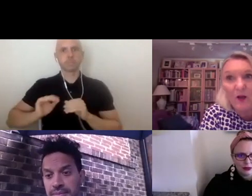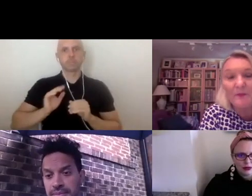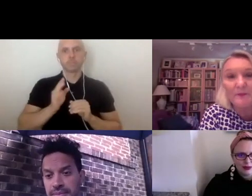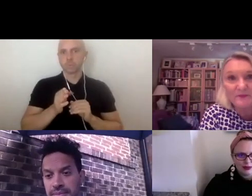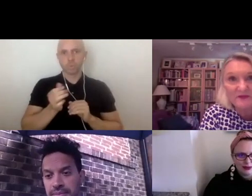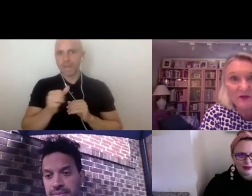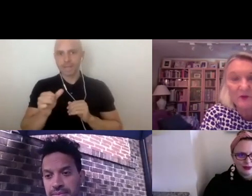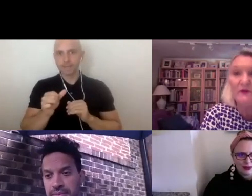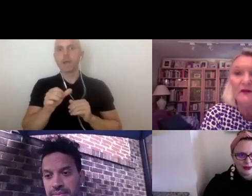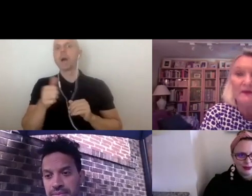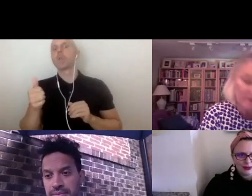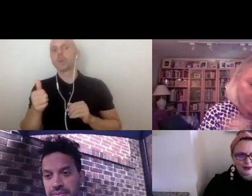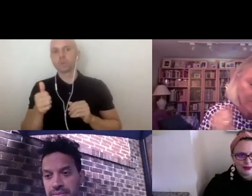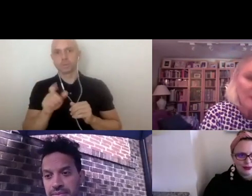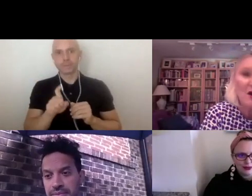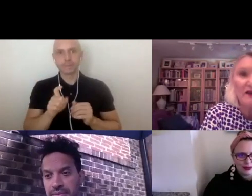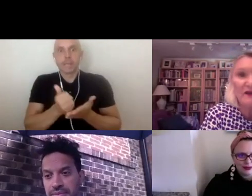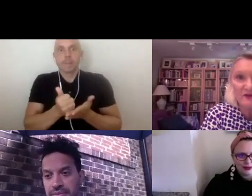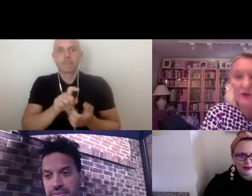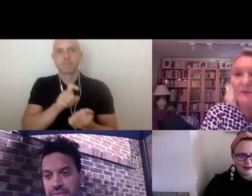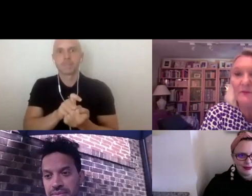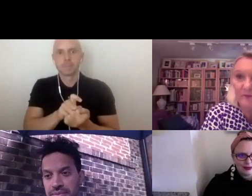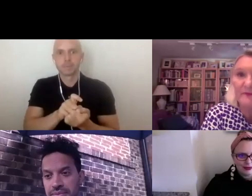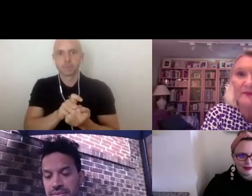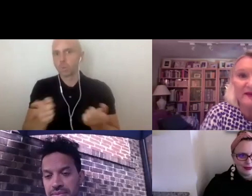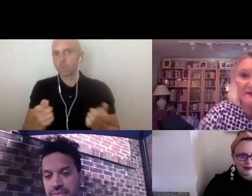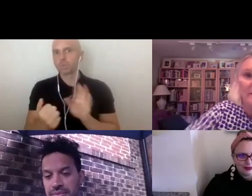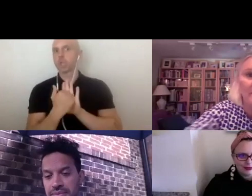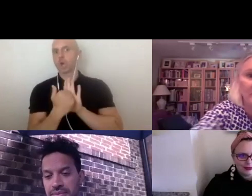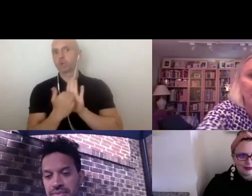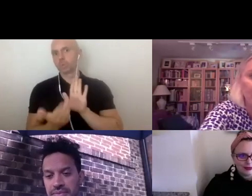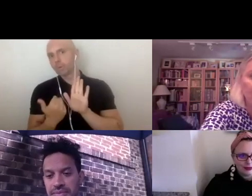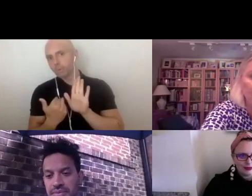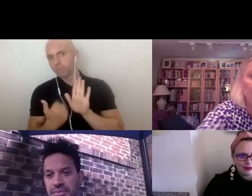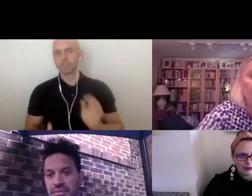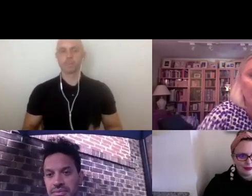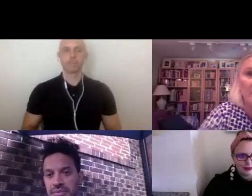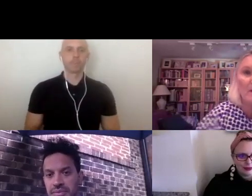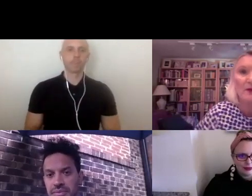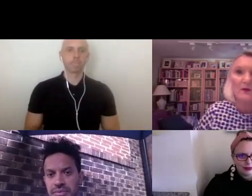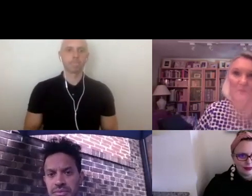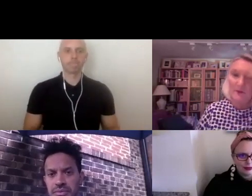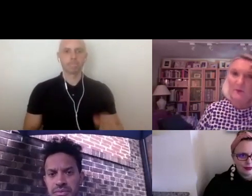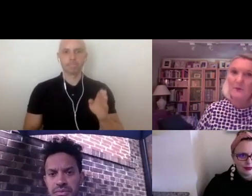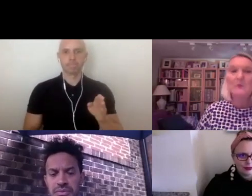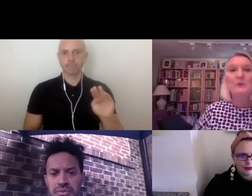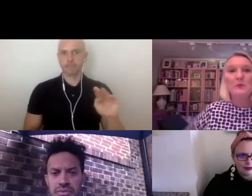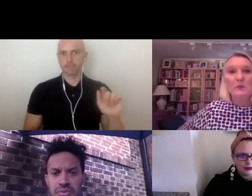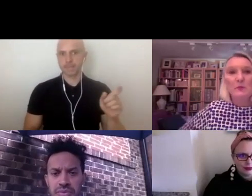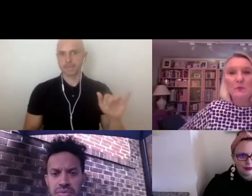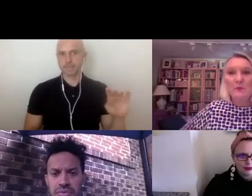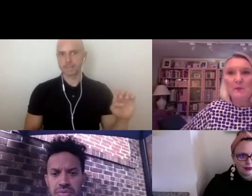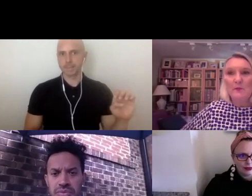logistical help. So I'm knocking at the door. Thanks. Michael, that was a great question. I want to please accept